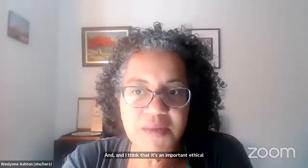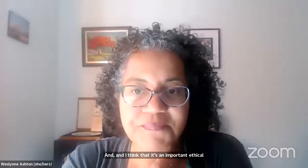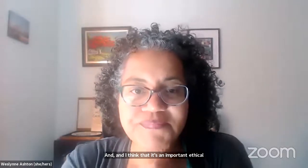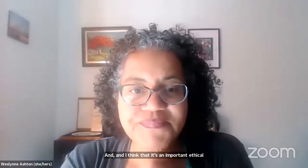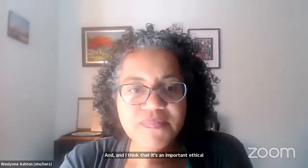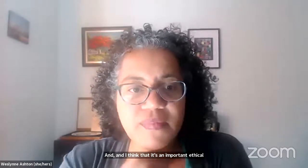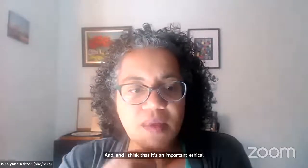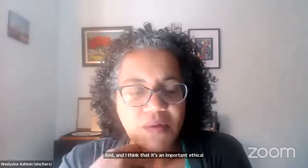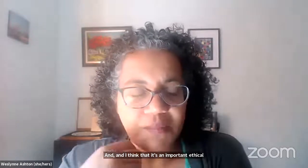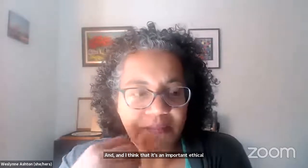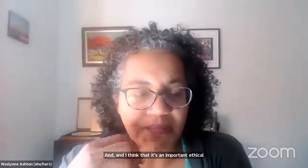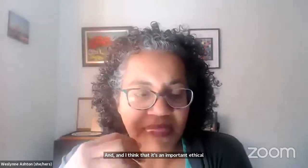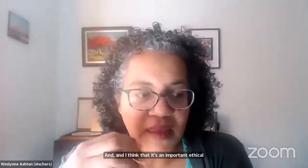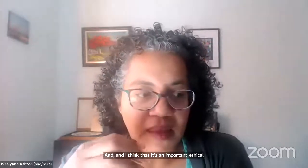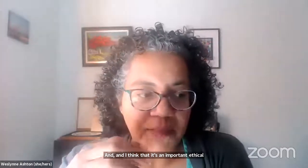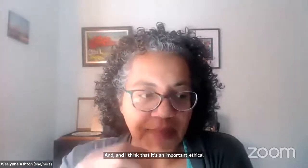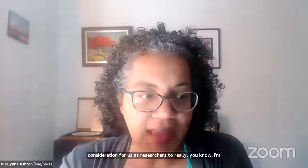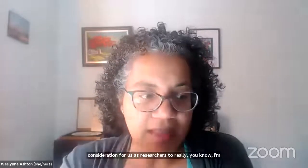to really